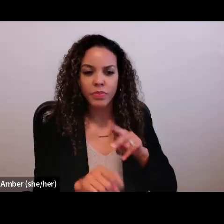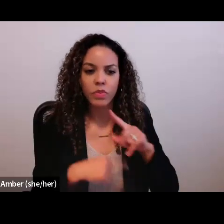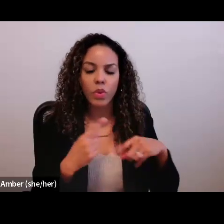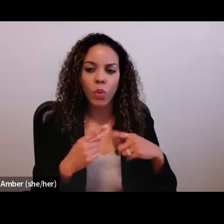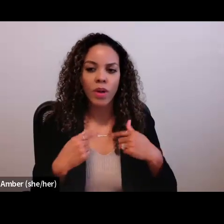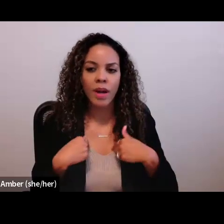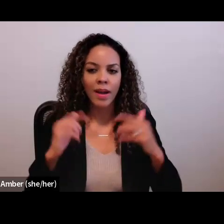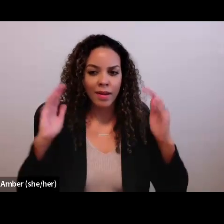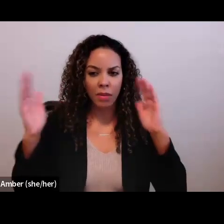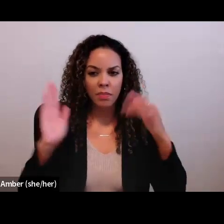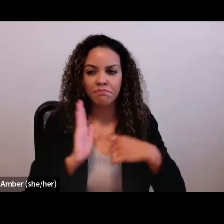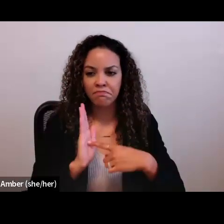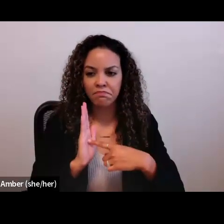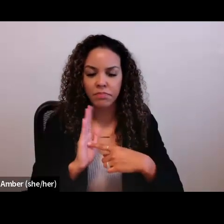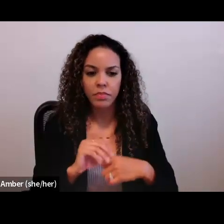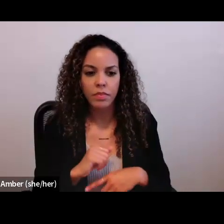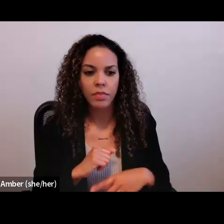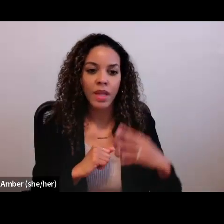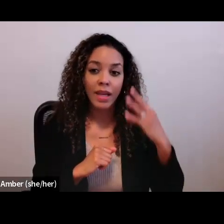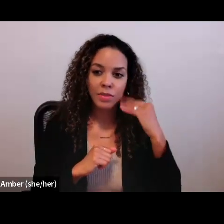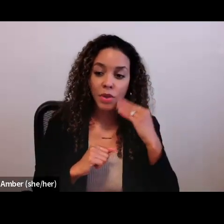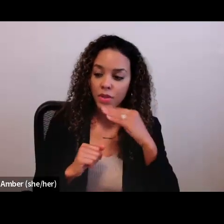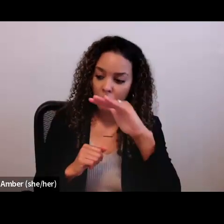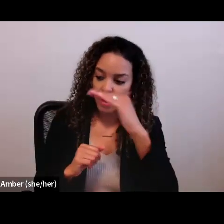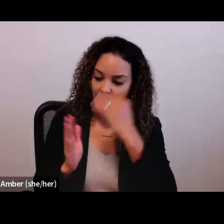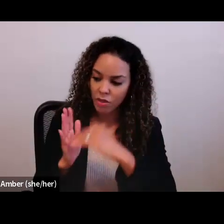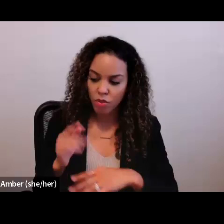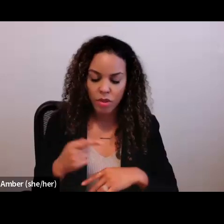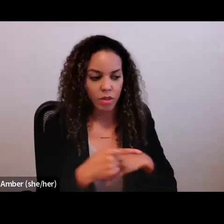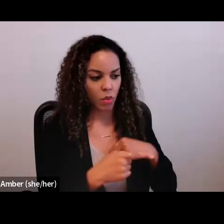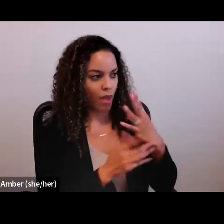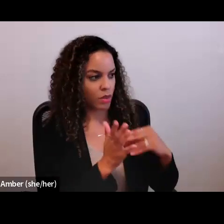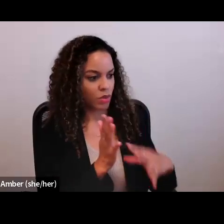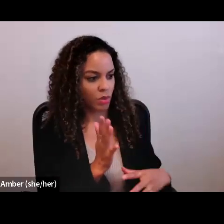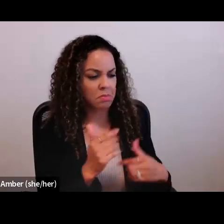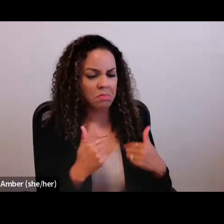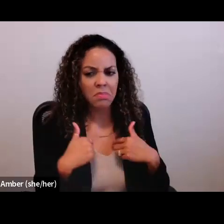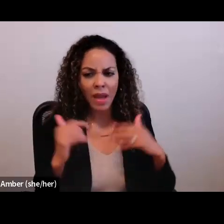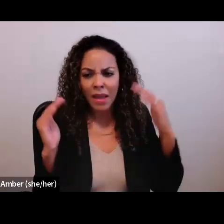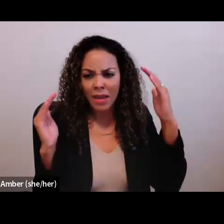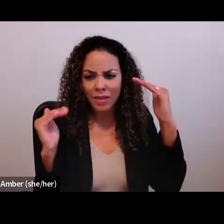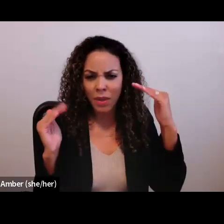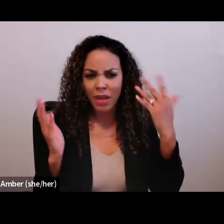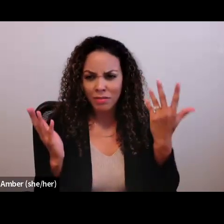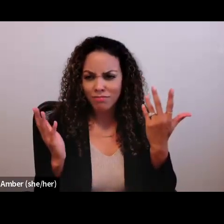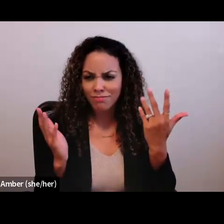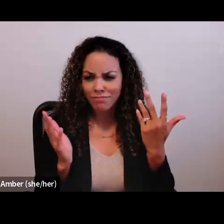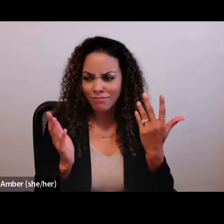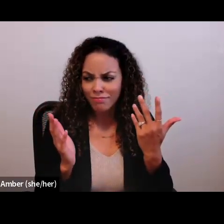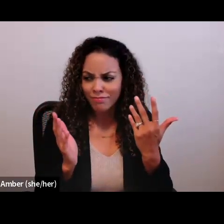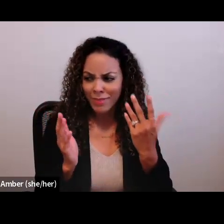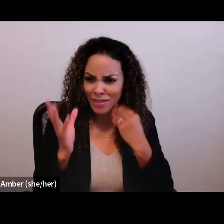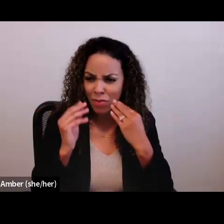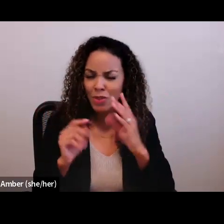for example, the experiences of Black students to white students, I actually expect for their experiences to be different,